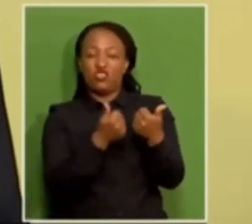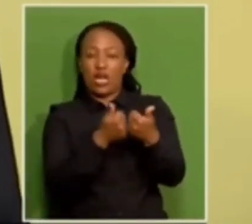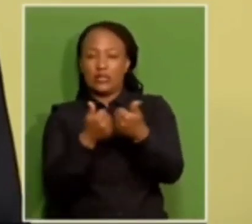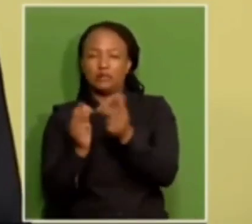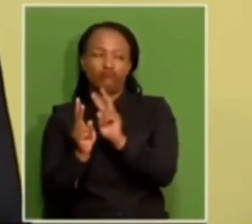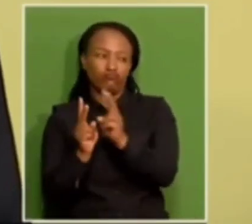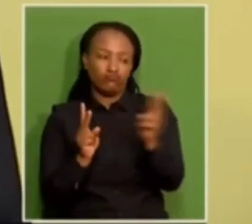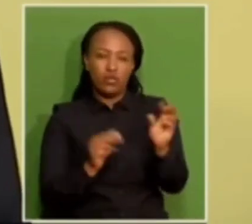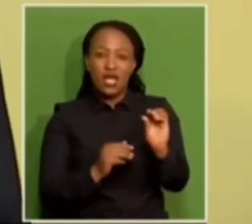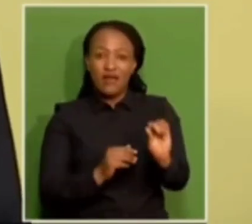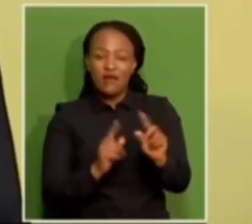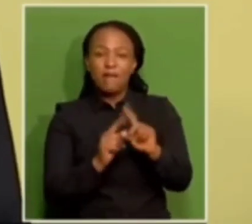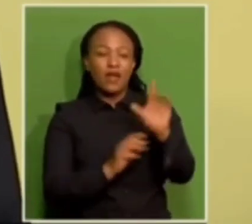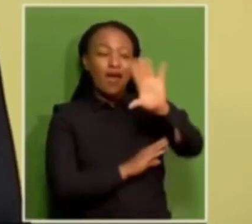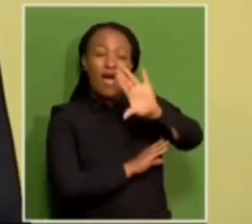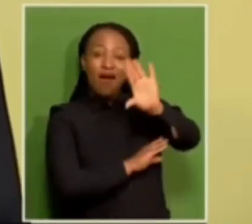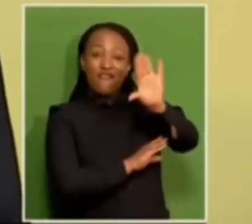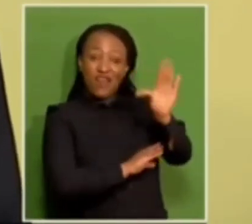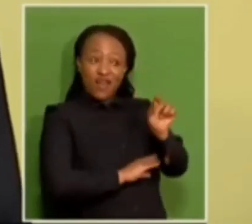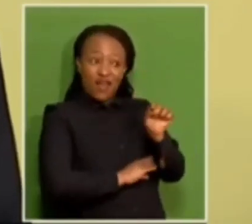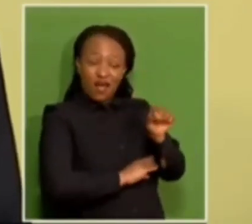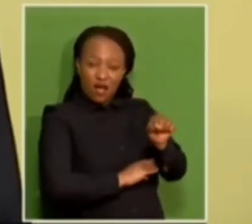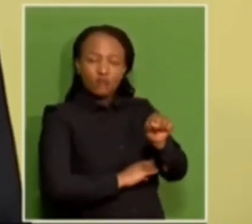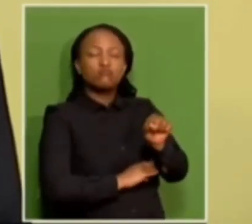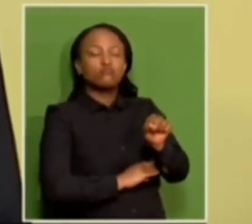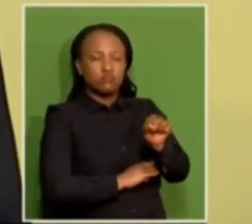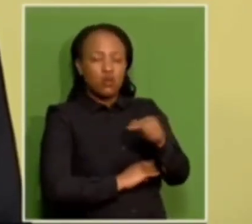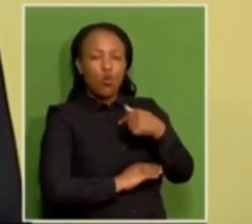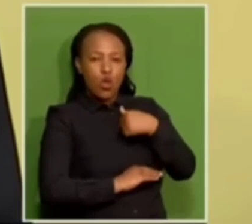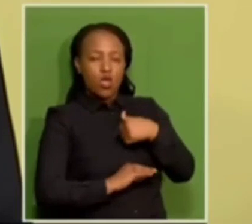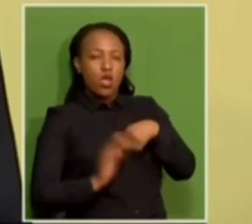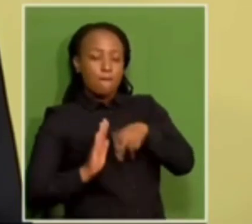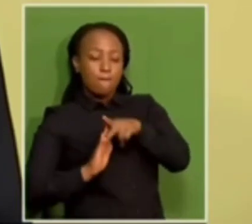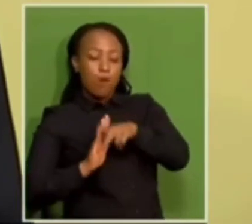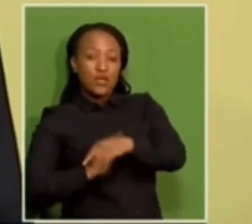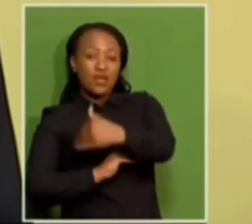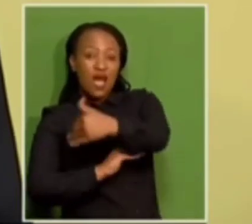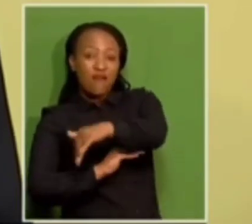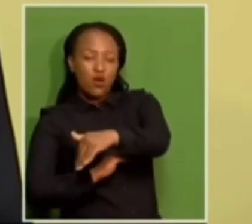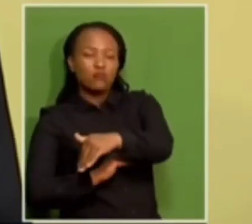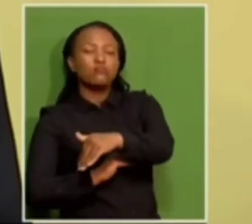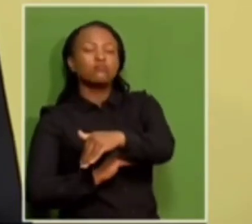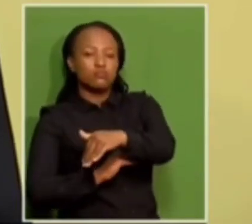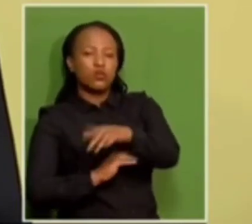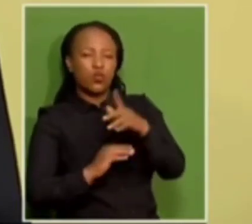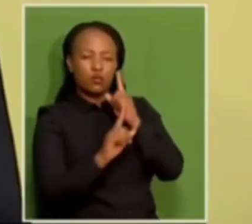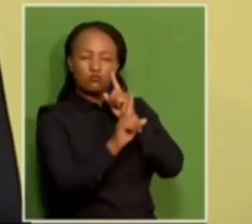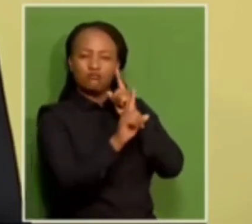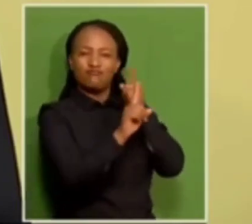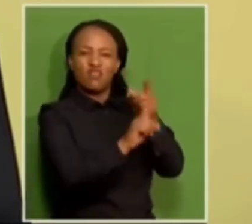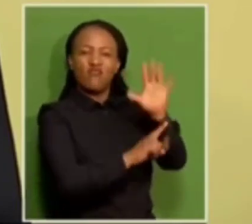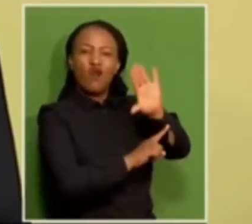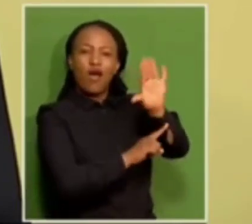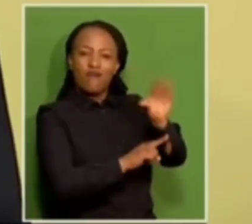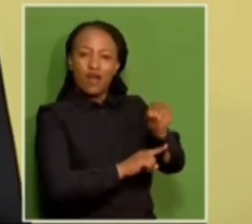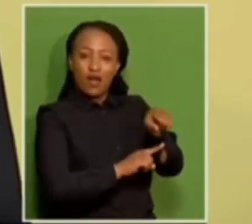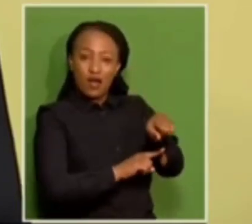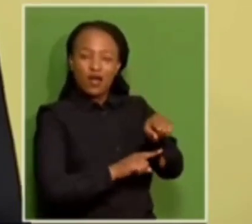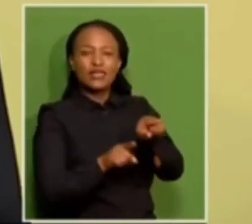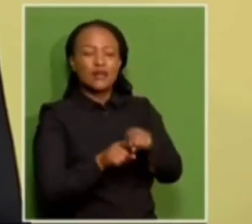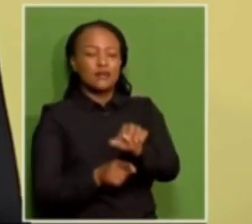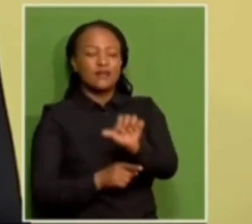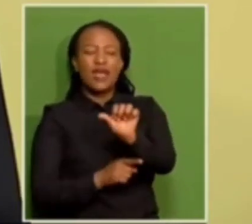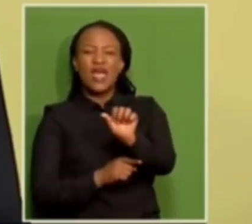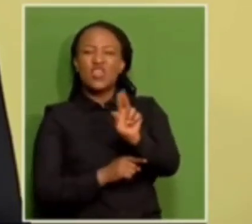Africa remains at the center of our foreign policy we are firmly committed to strengthening the